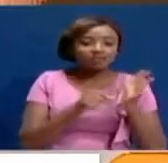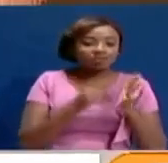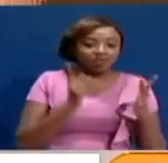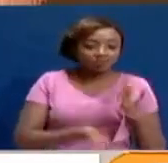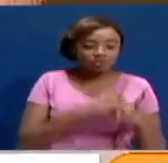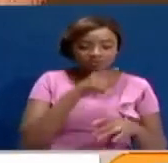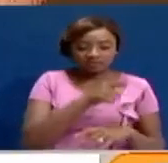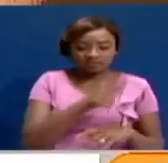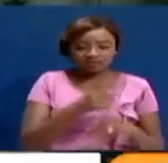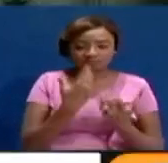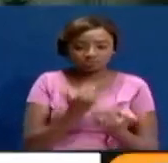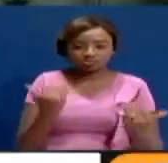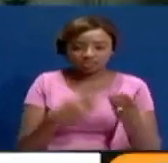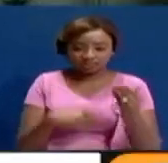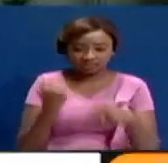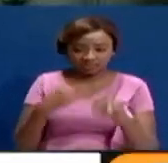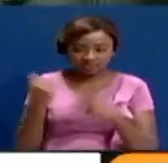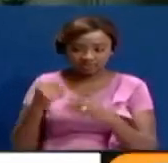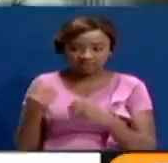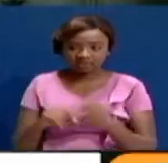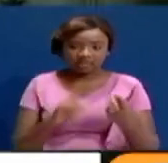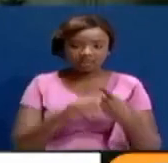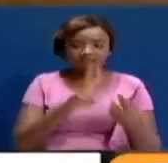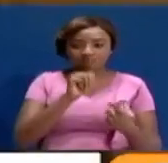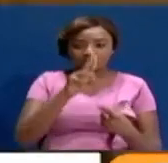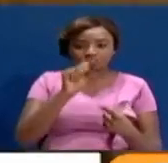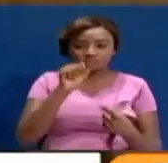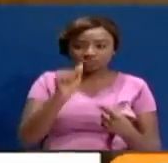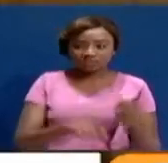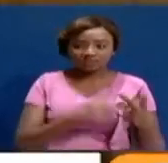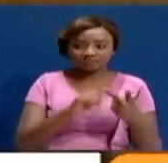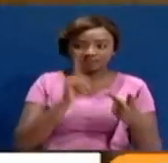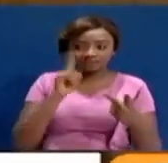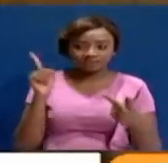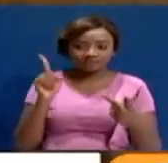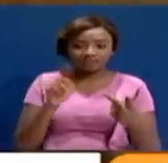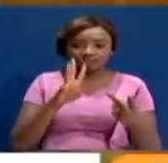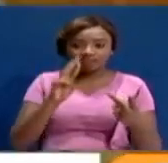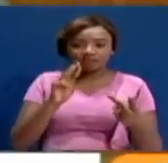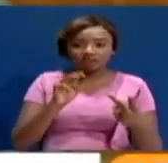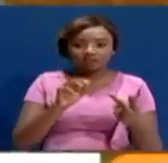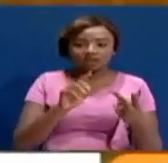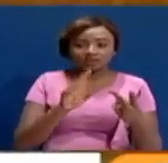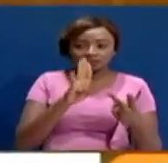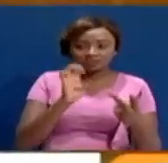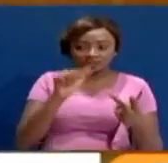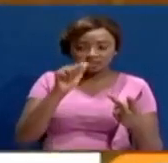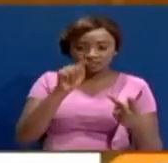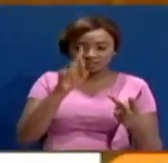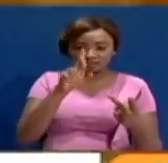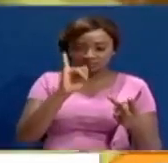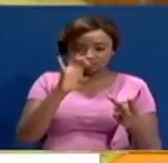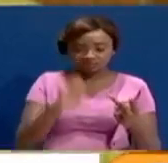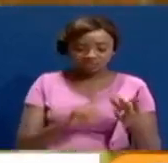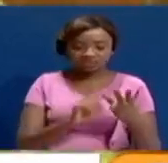Dr. Musa Mohammed, the hospital superintendent, Beatrice Njambi, Selina Awar, and Juliana Mbete